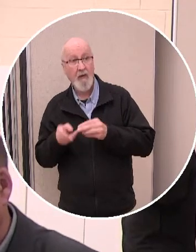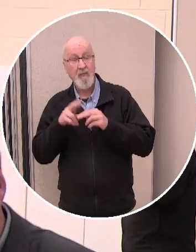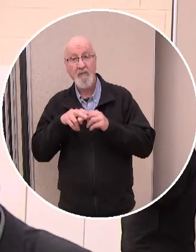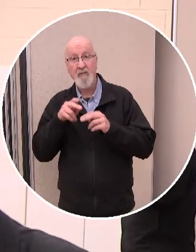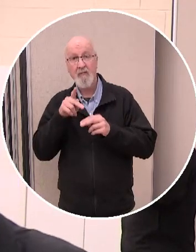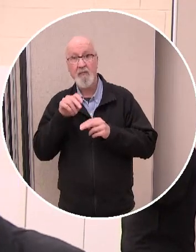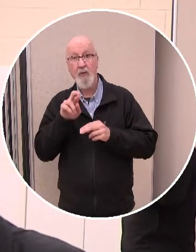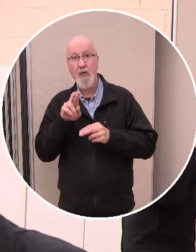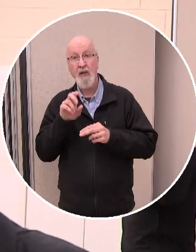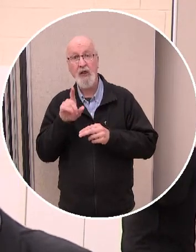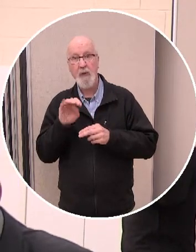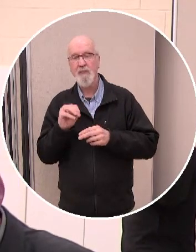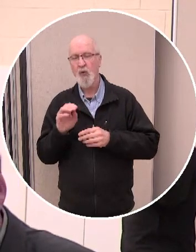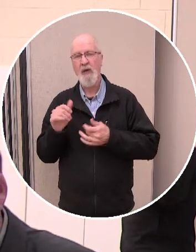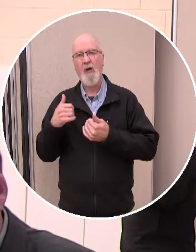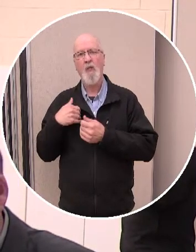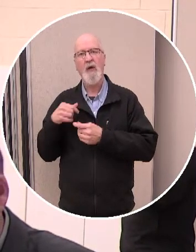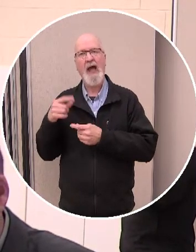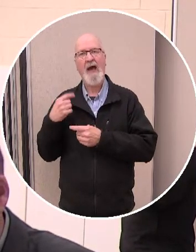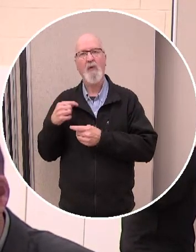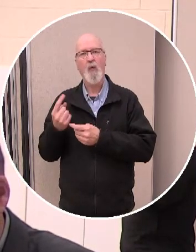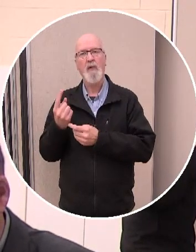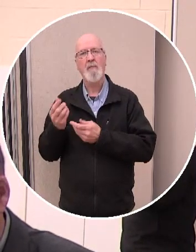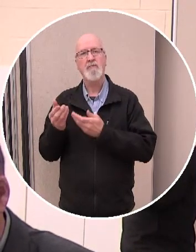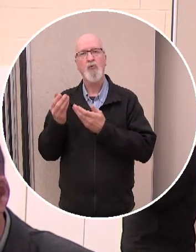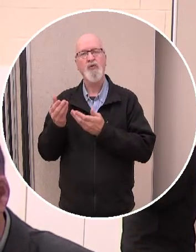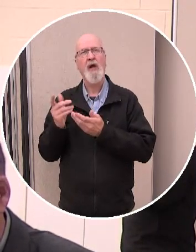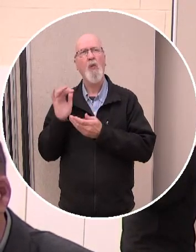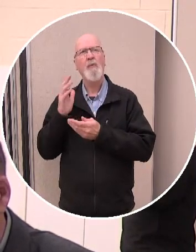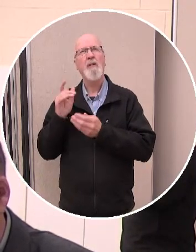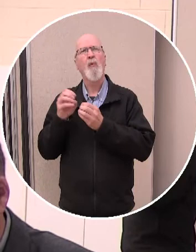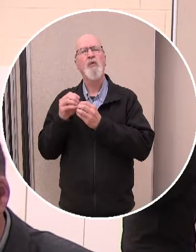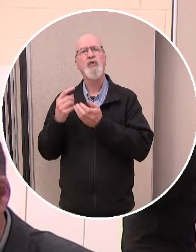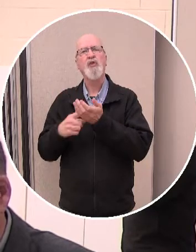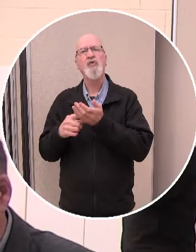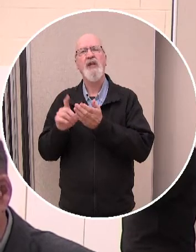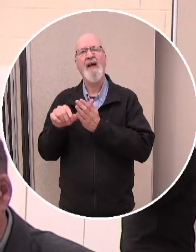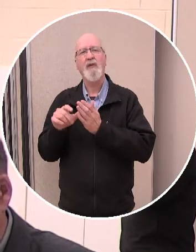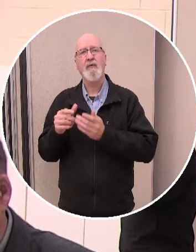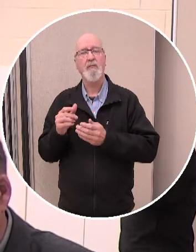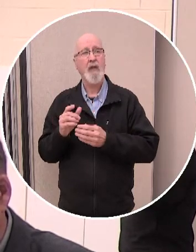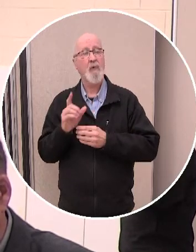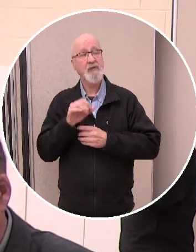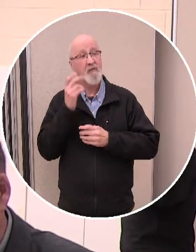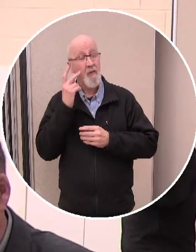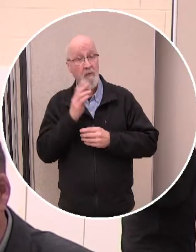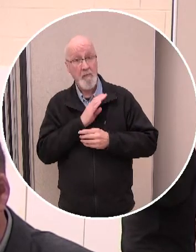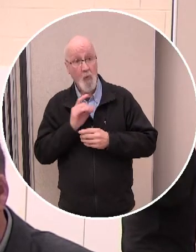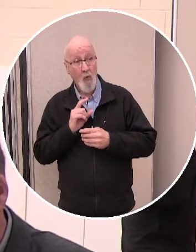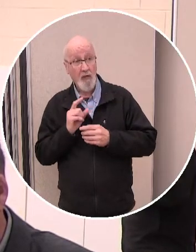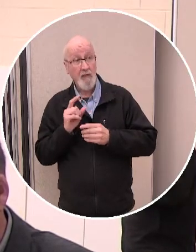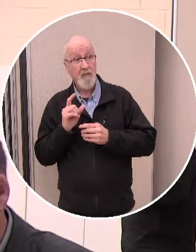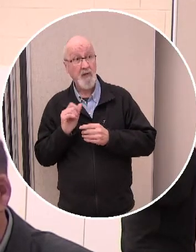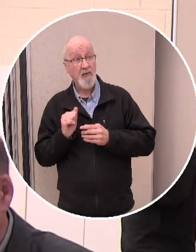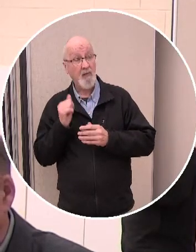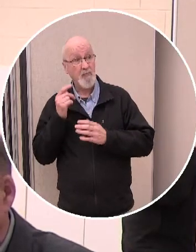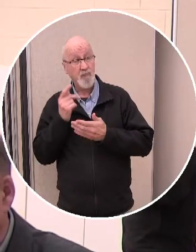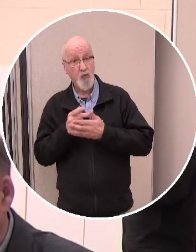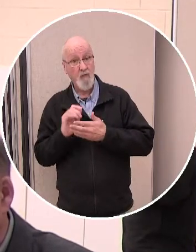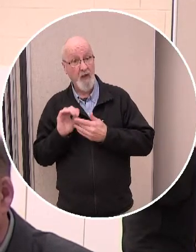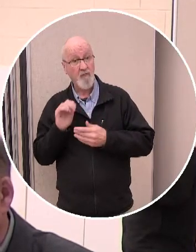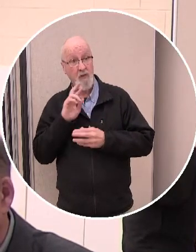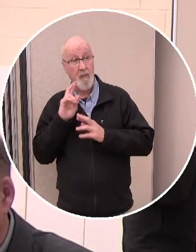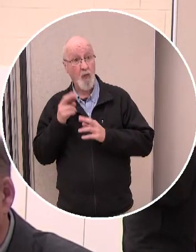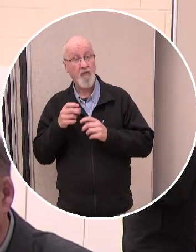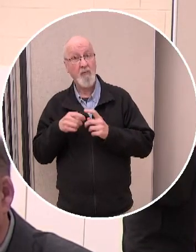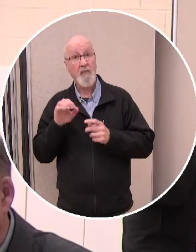a motion now, if there's discussions after, I guess. I'd like to move that the board approve the Finance and Operations Committee report of